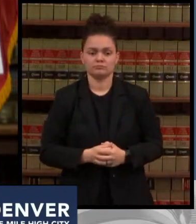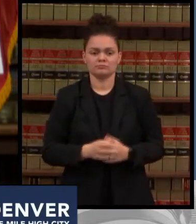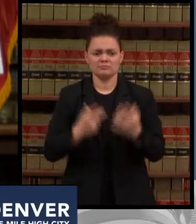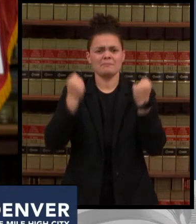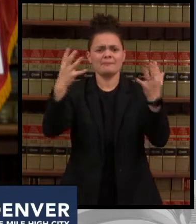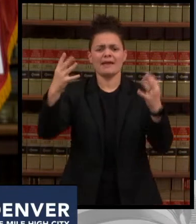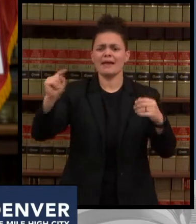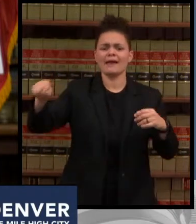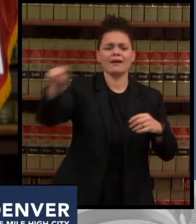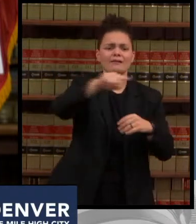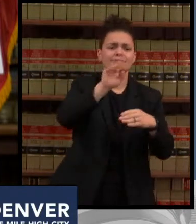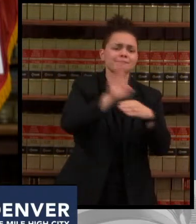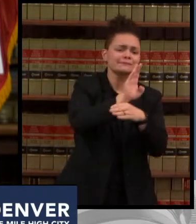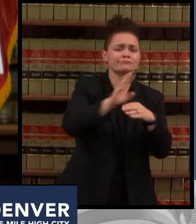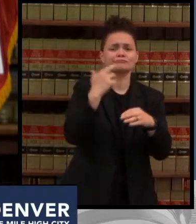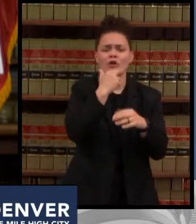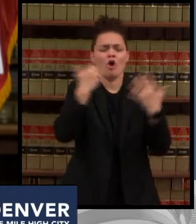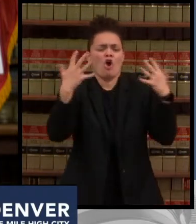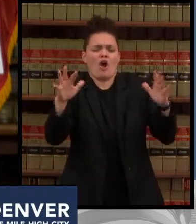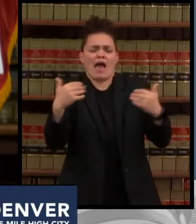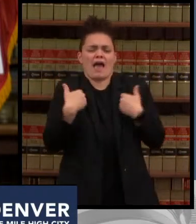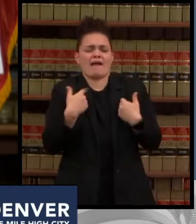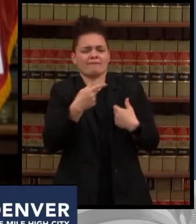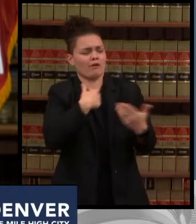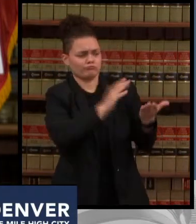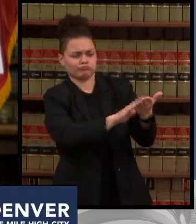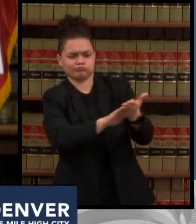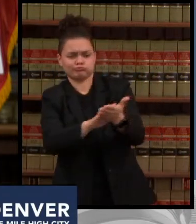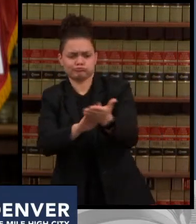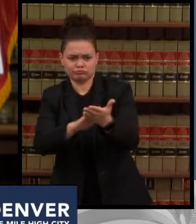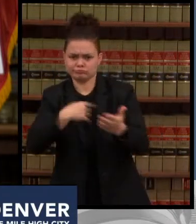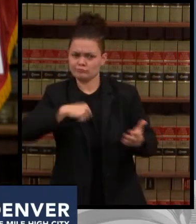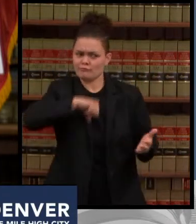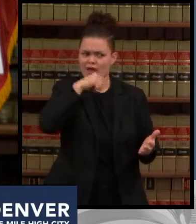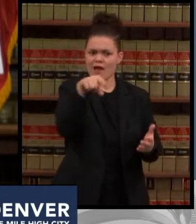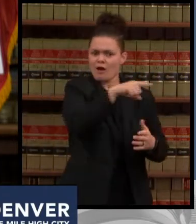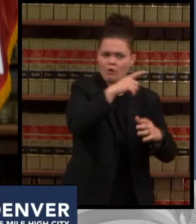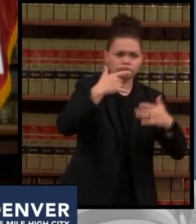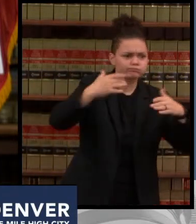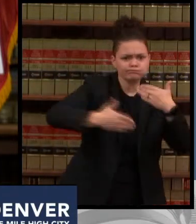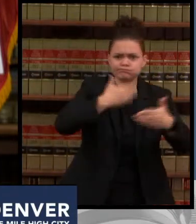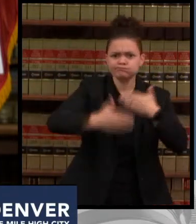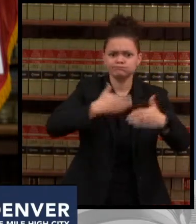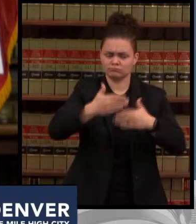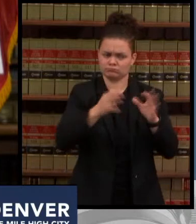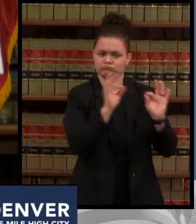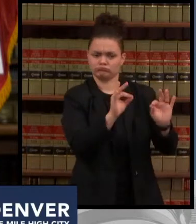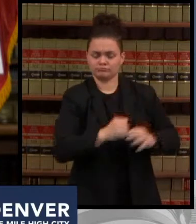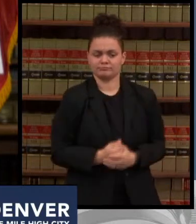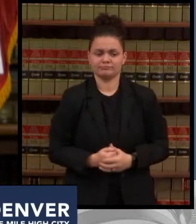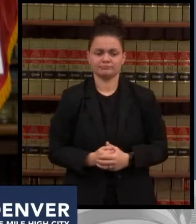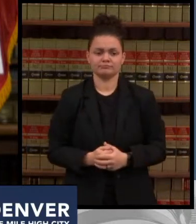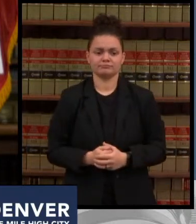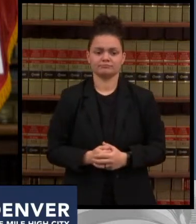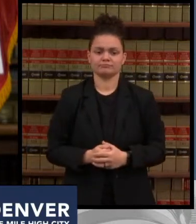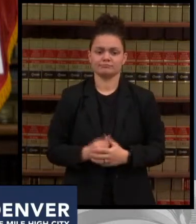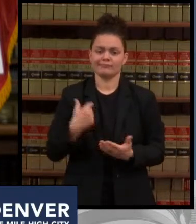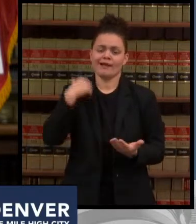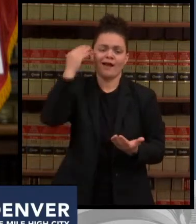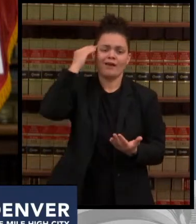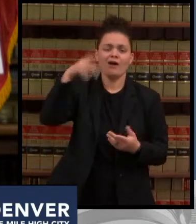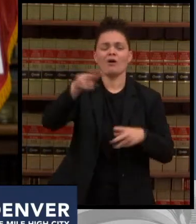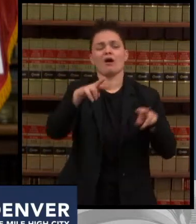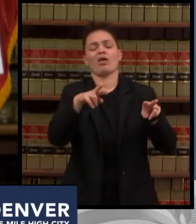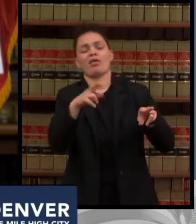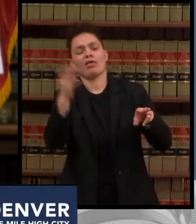healthy. Now, I know it's disappointing that the decisions of some, again, mean additional restrictions on our